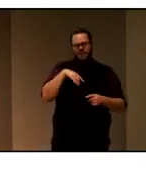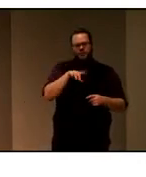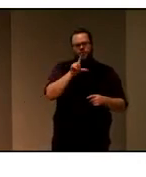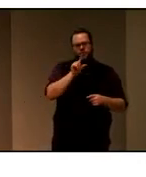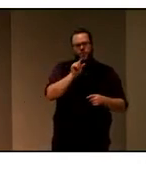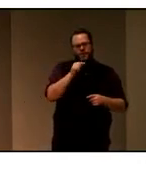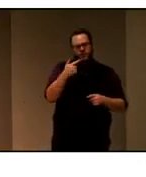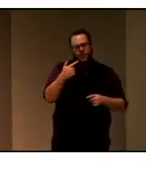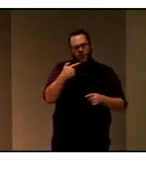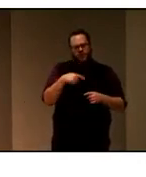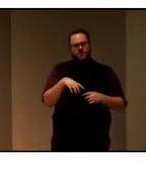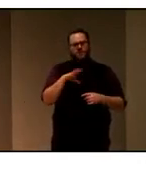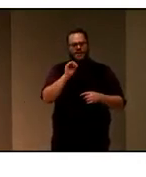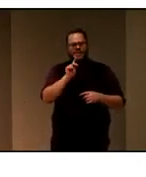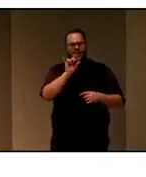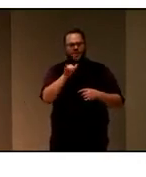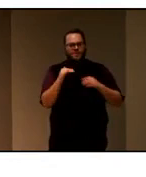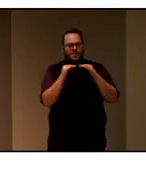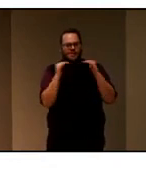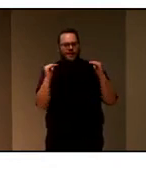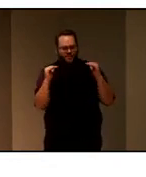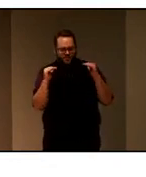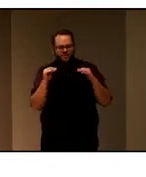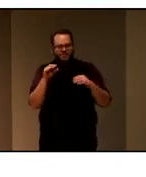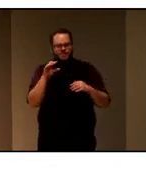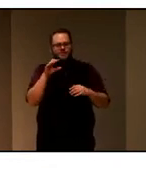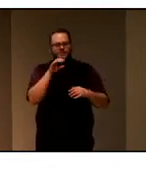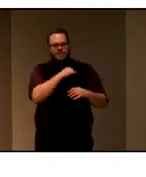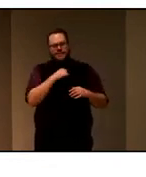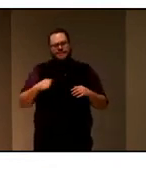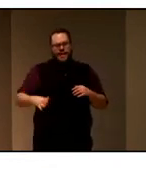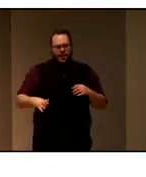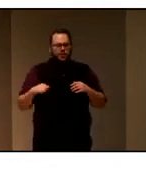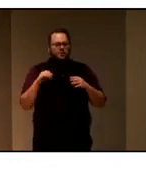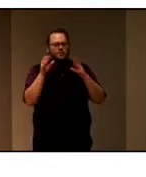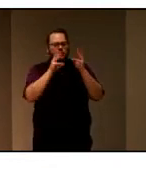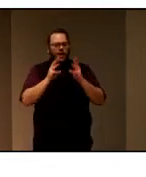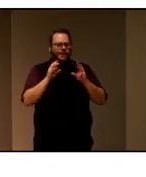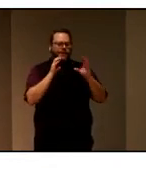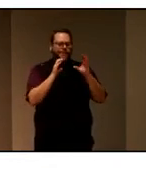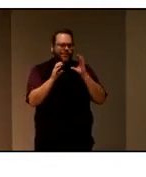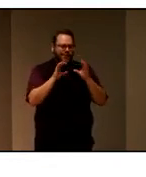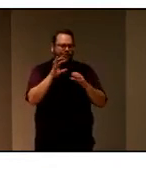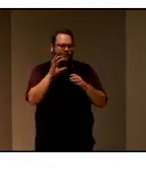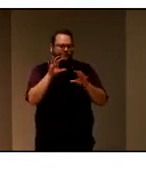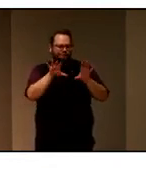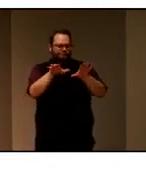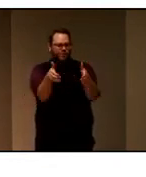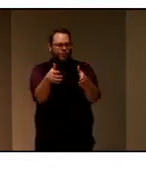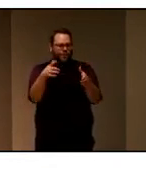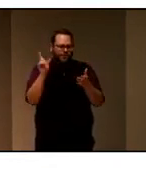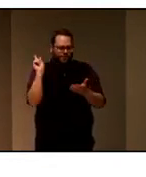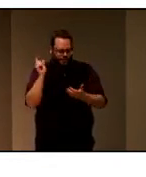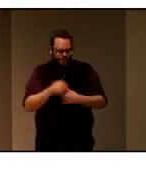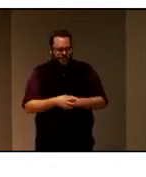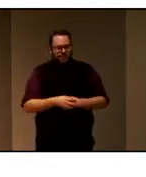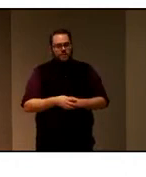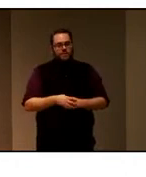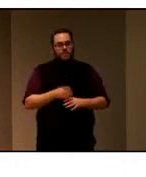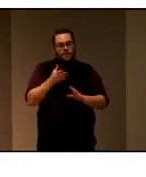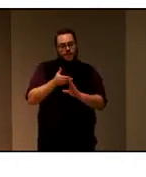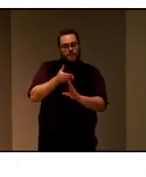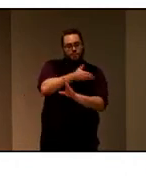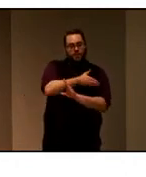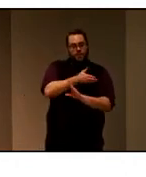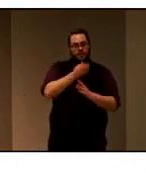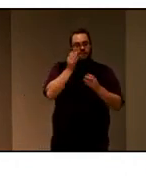And that is where they have the county level data. This is the Yale Climate Communication firm or group. And then the previous data